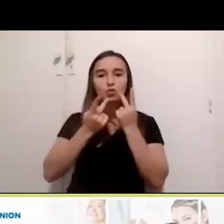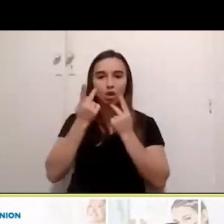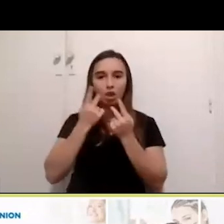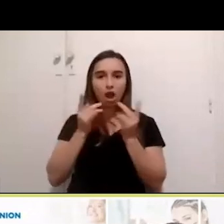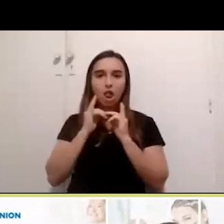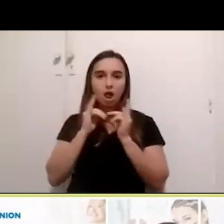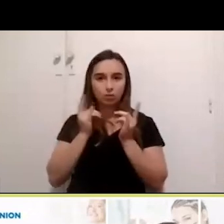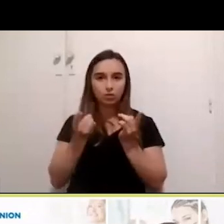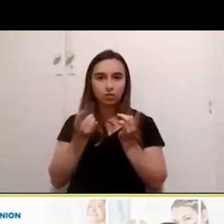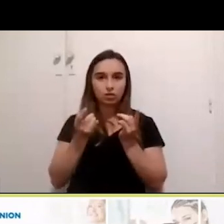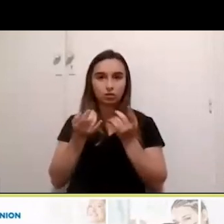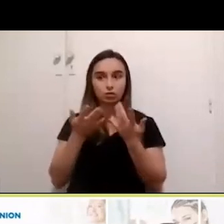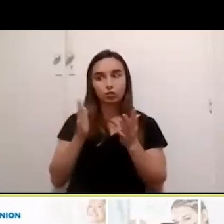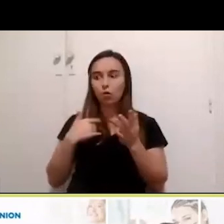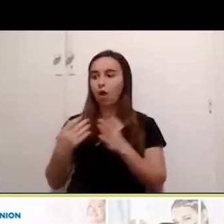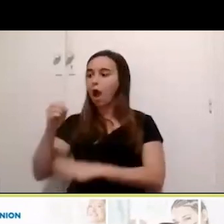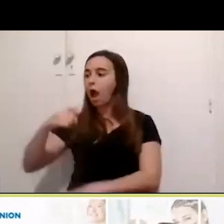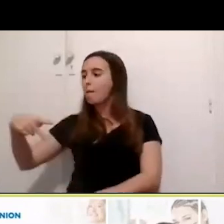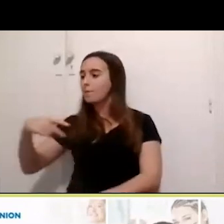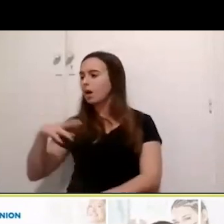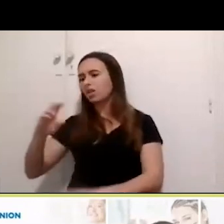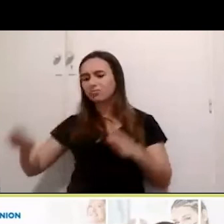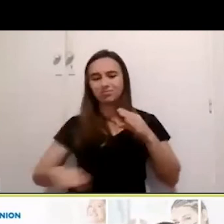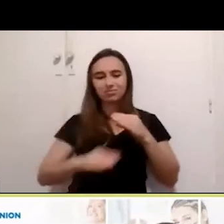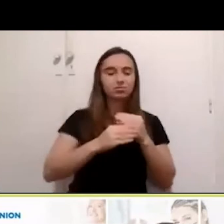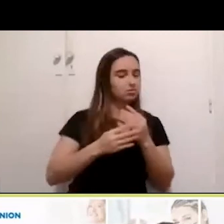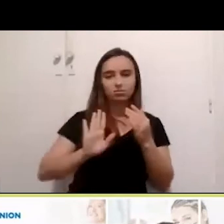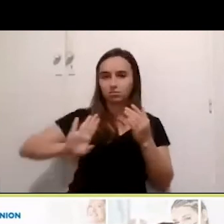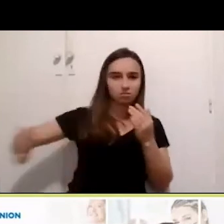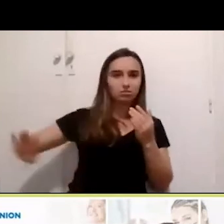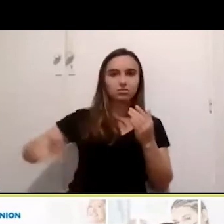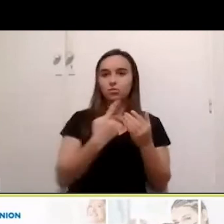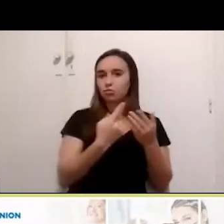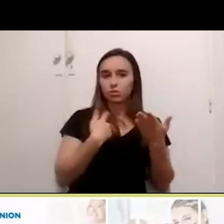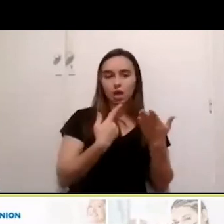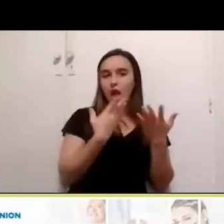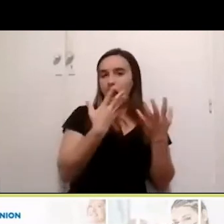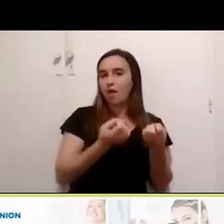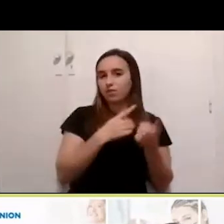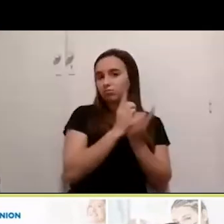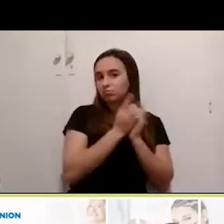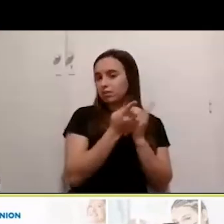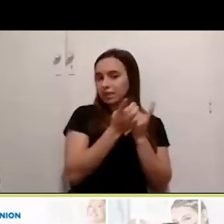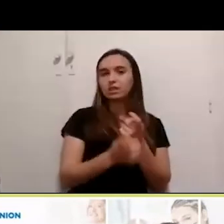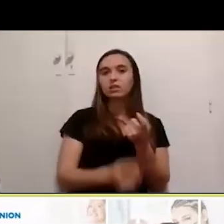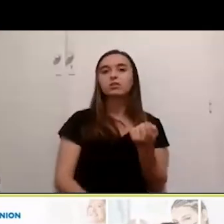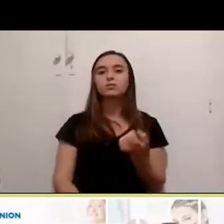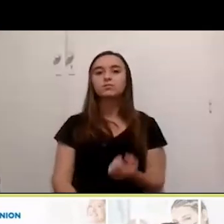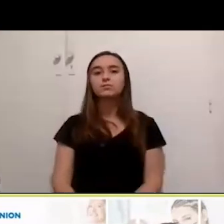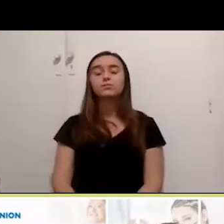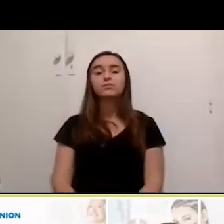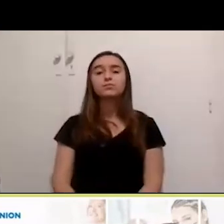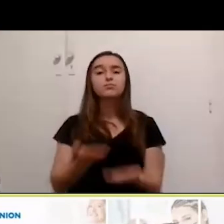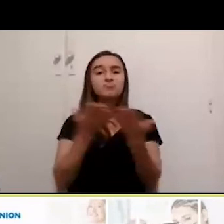second one in order to report any anomaly. In general, users demand